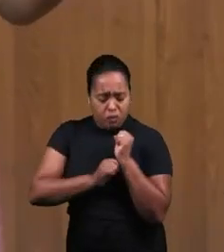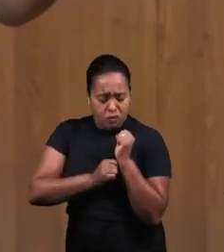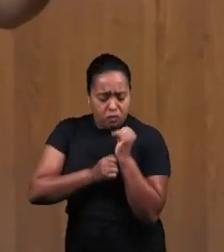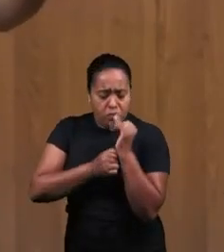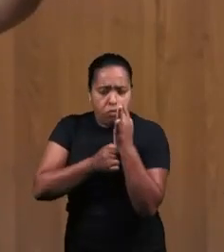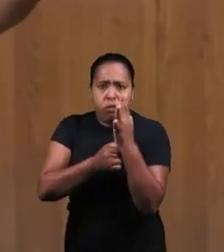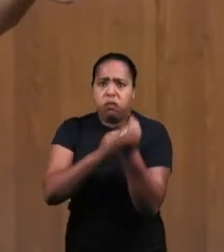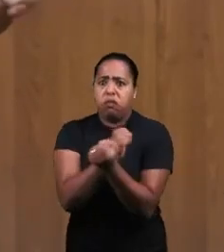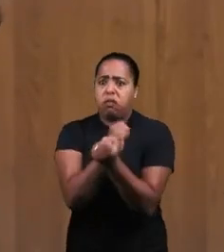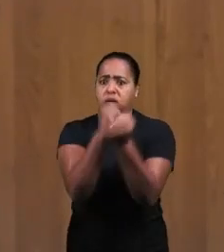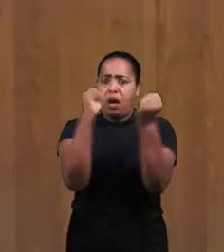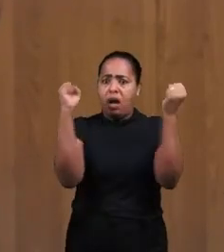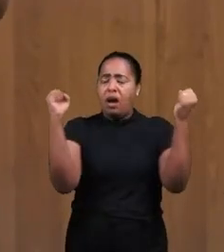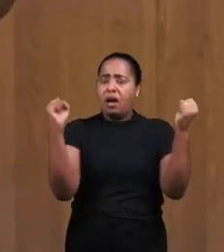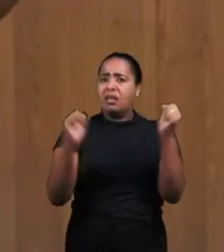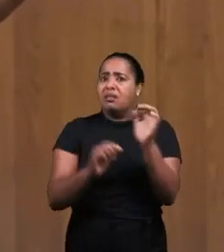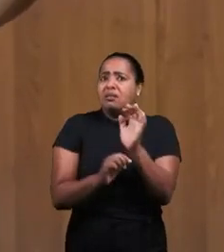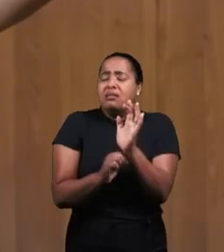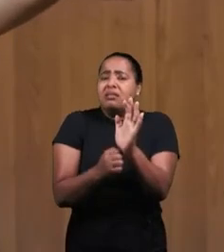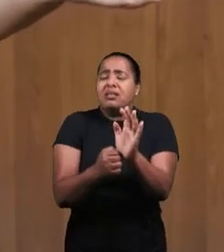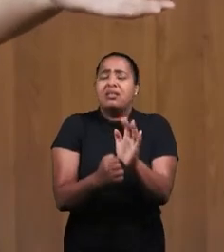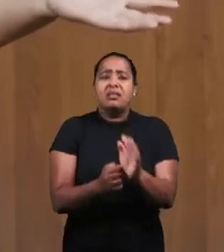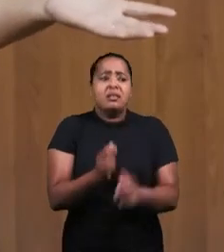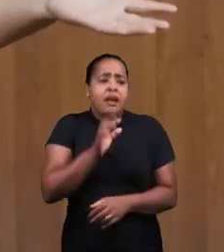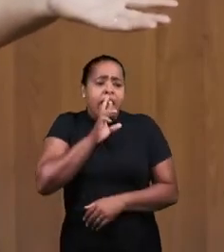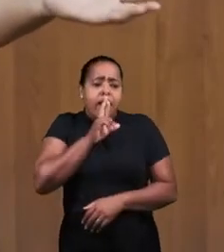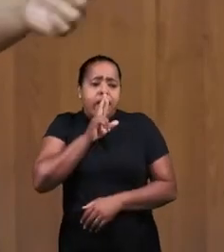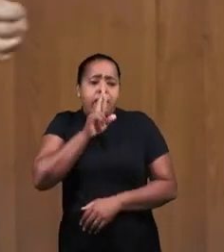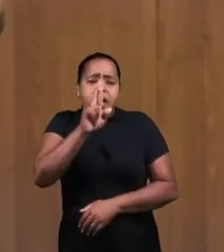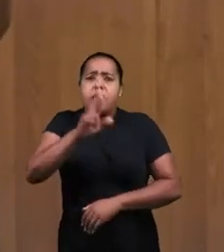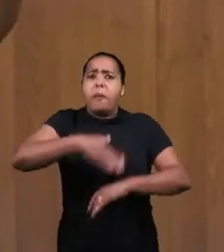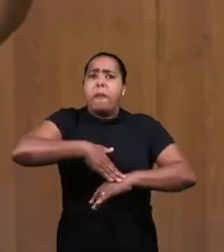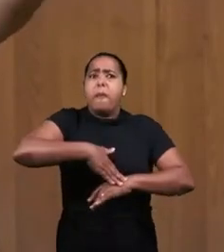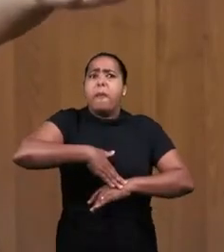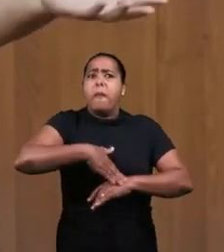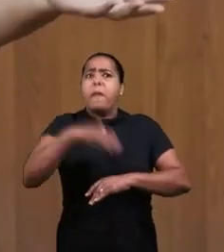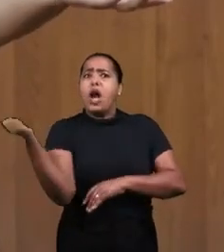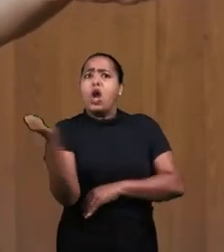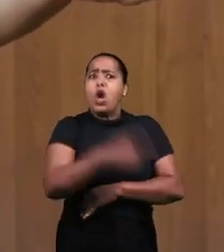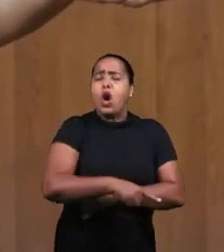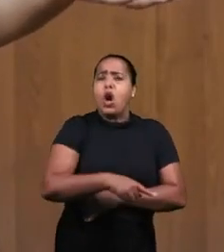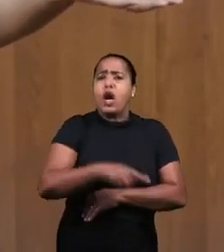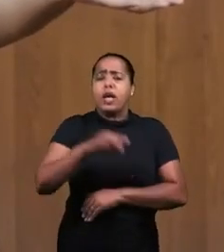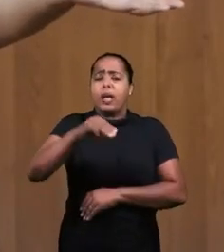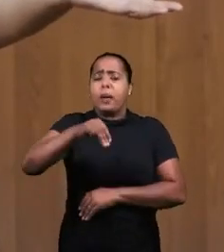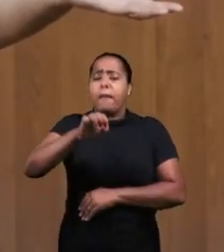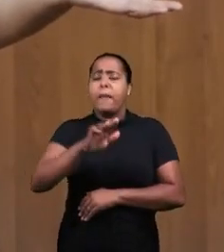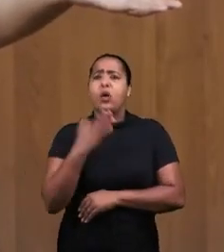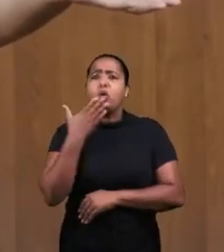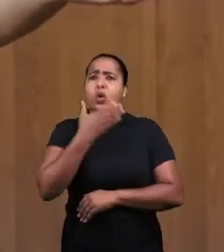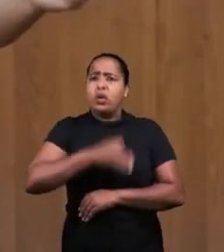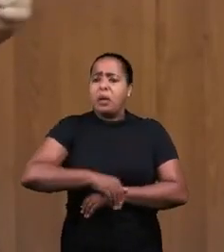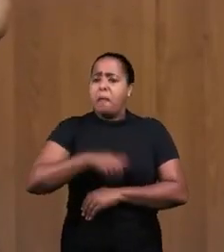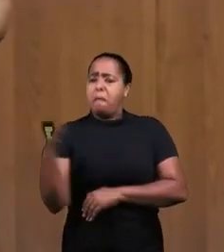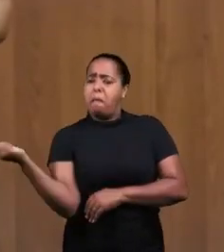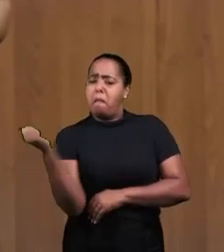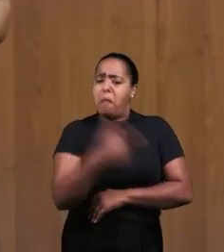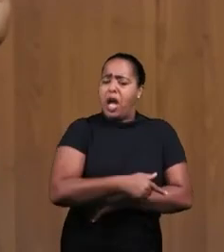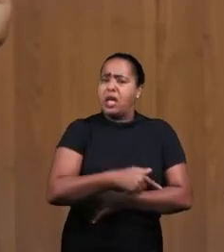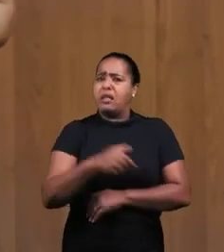revealed. The answer was, "What is sweeter than honey? And what is stronger than a lion?"